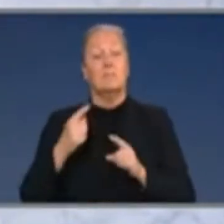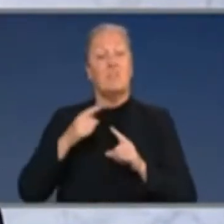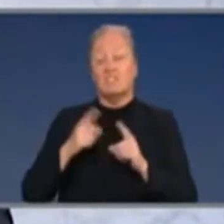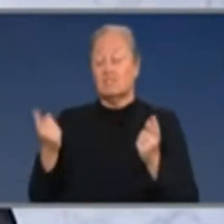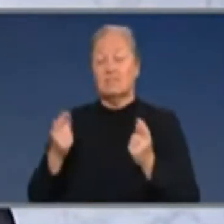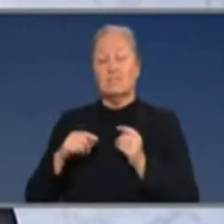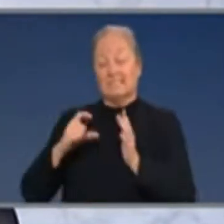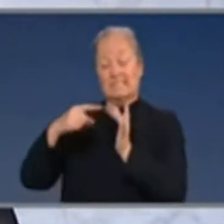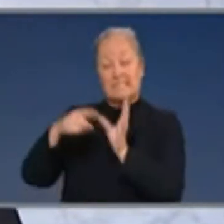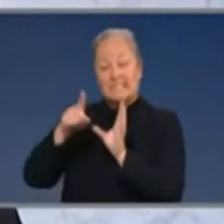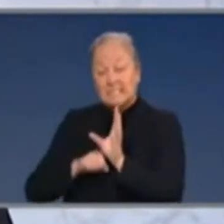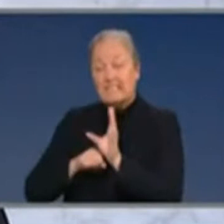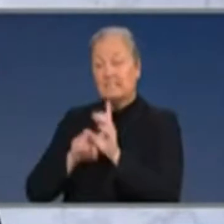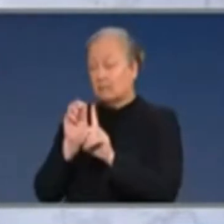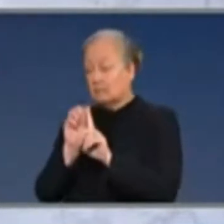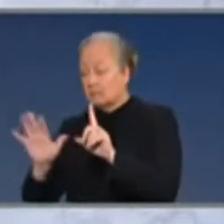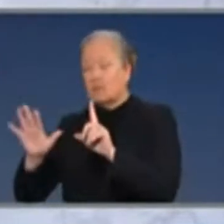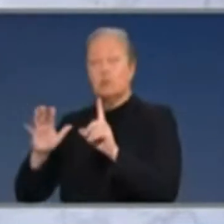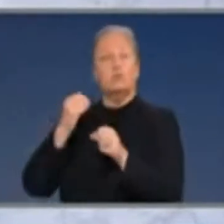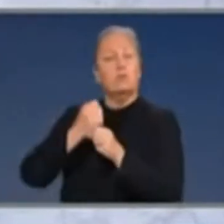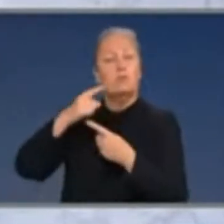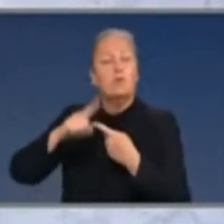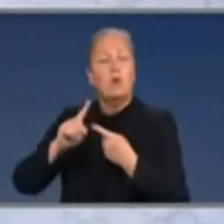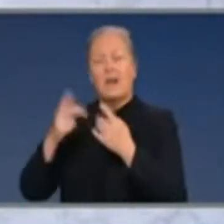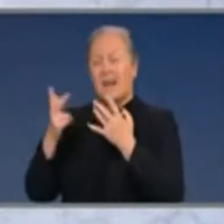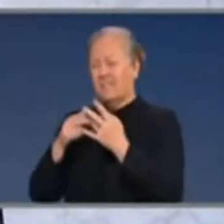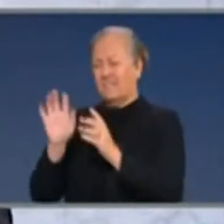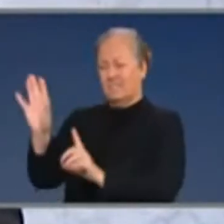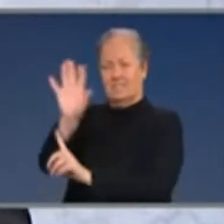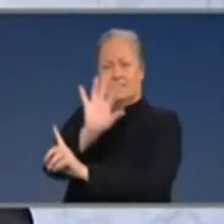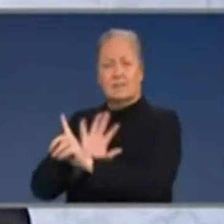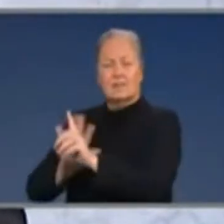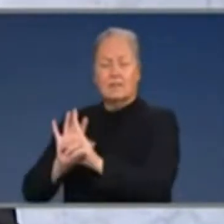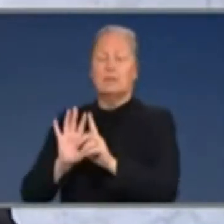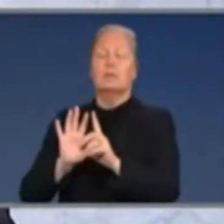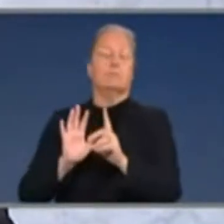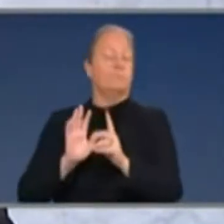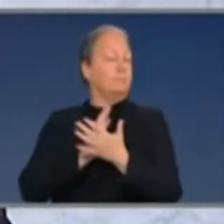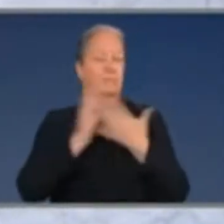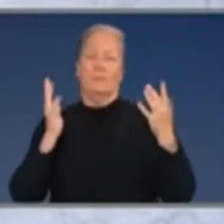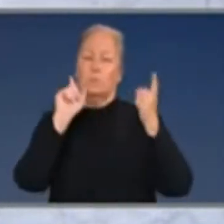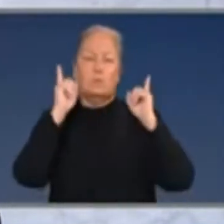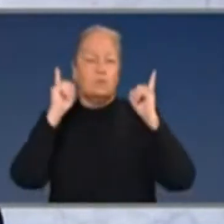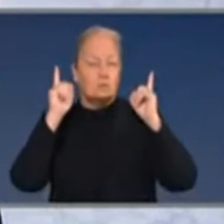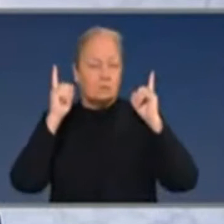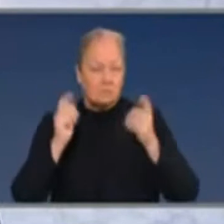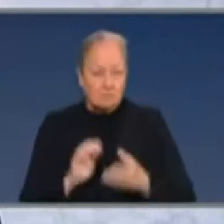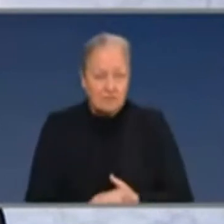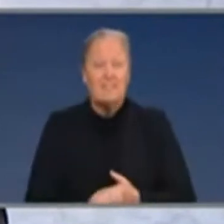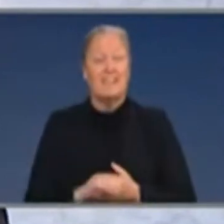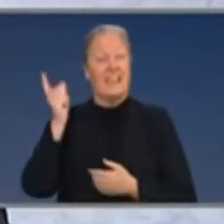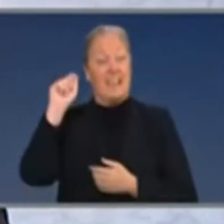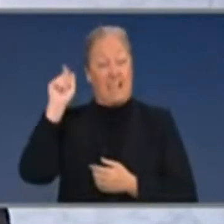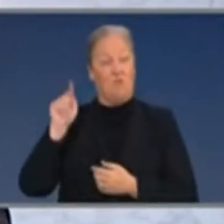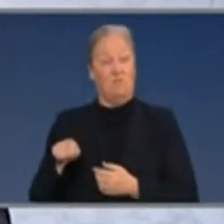Melbourne metro area into the Geelong region and surrounding areas, is of great concern. And we have now been in this